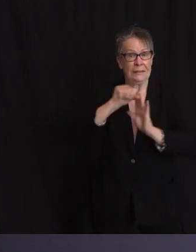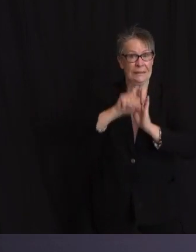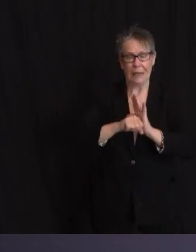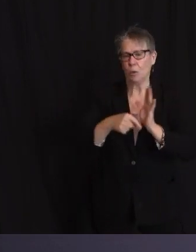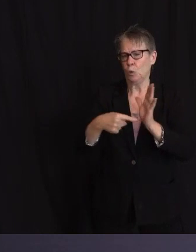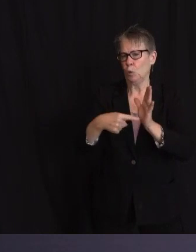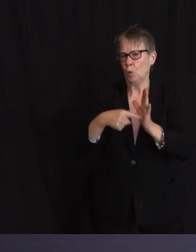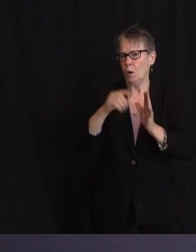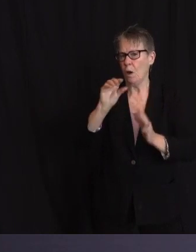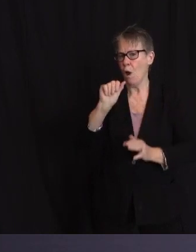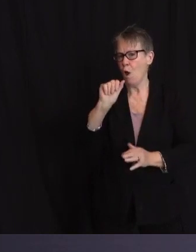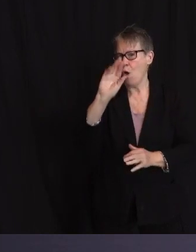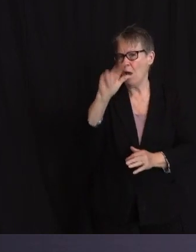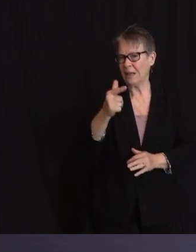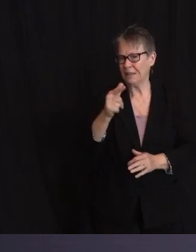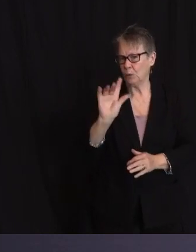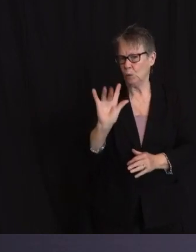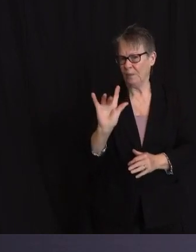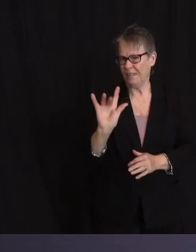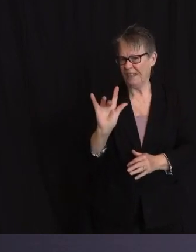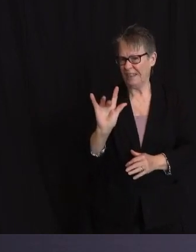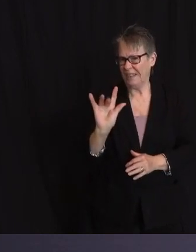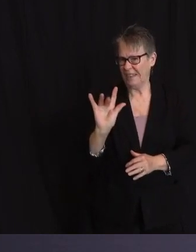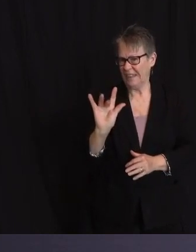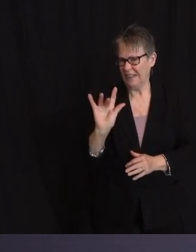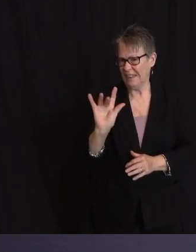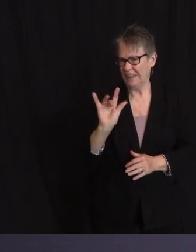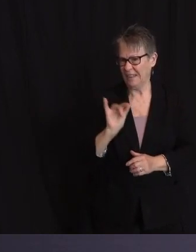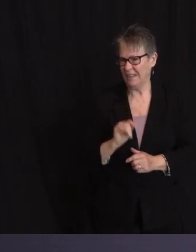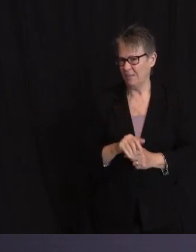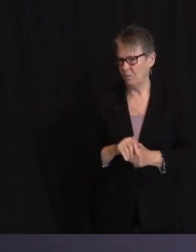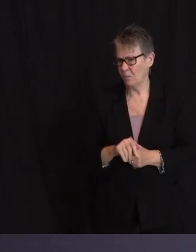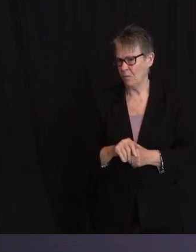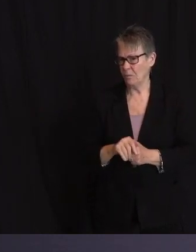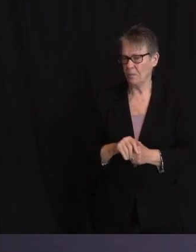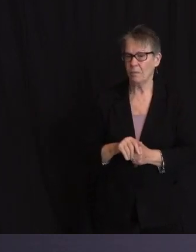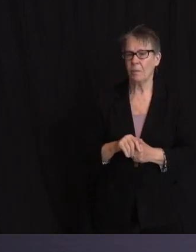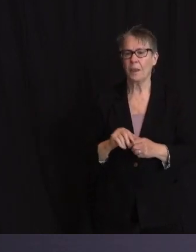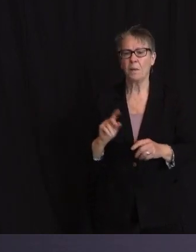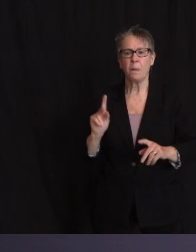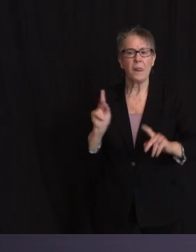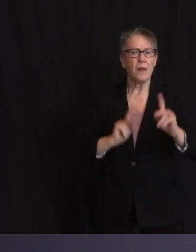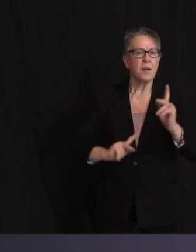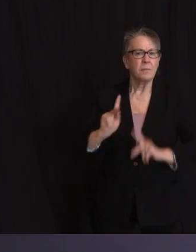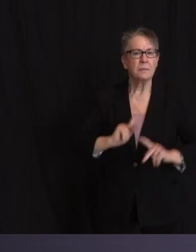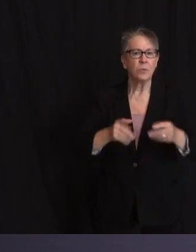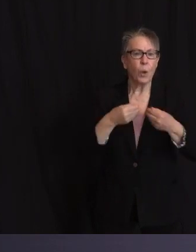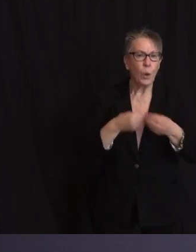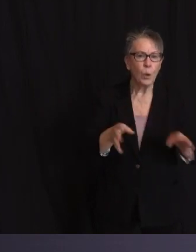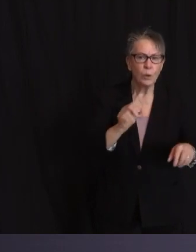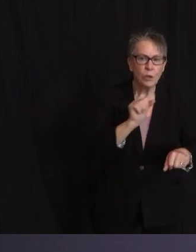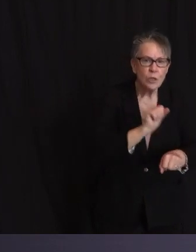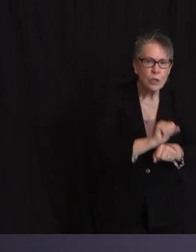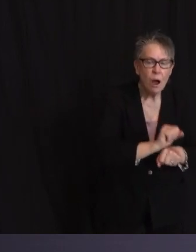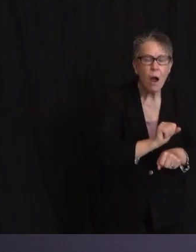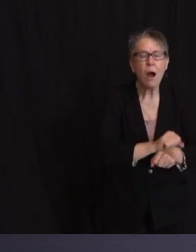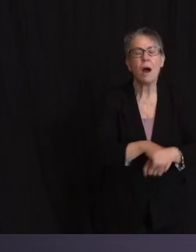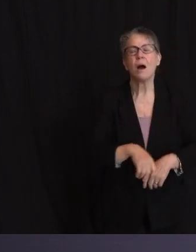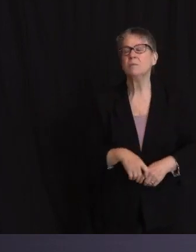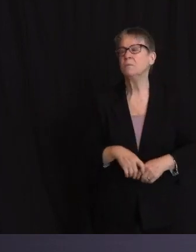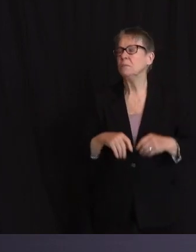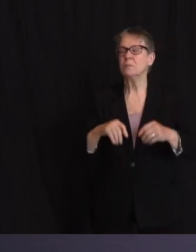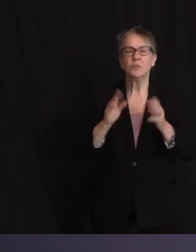first responder to people who lost their job, their small businesses, somebody who's sick, and at the same time, our revenues have fallen